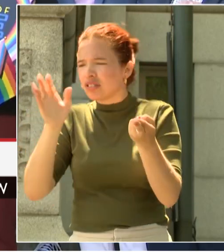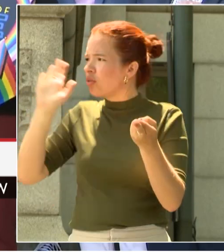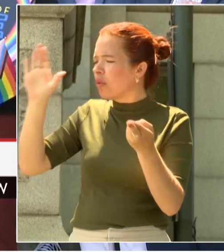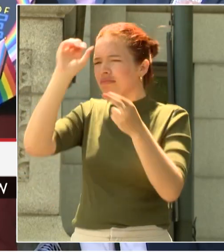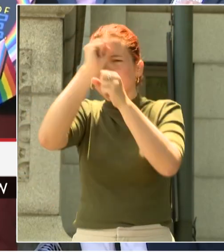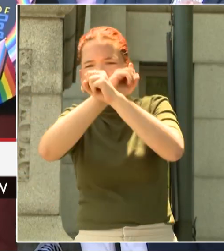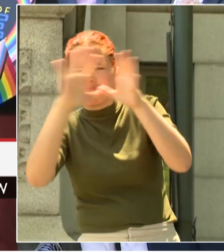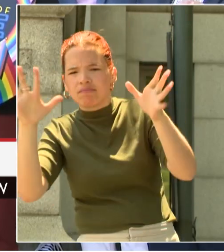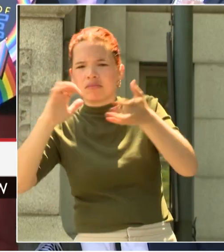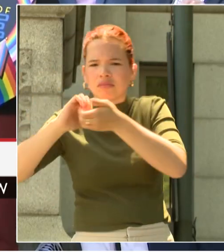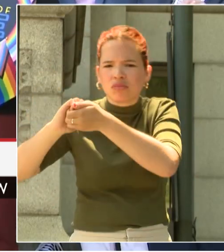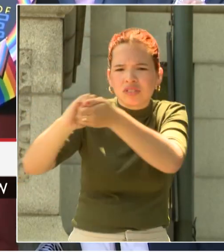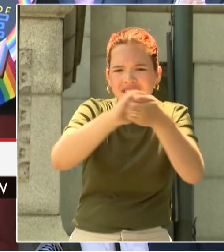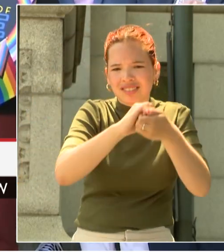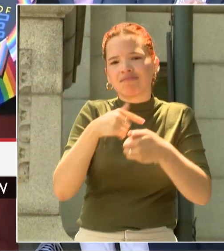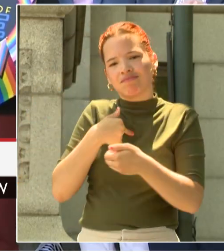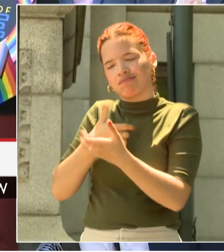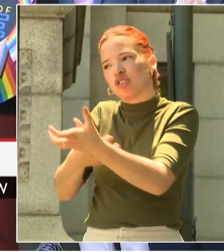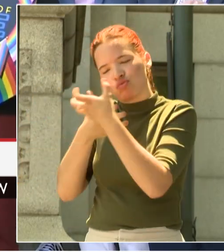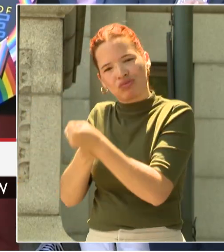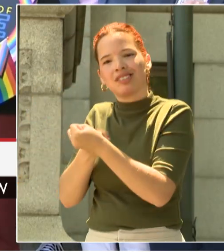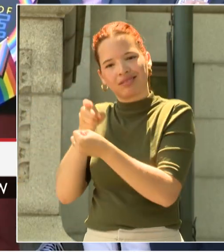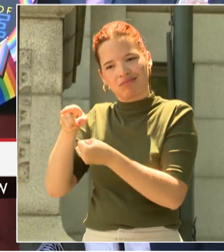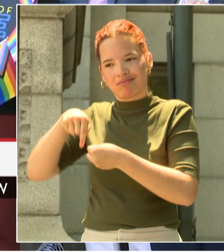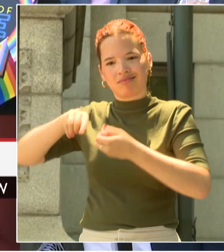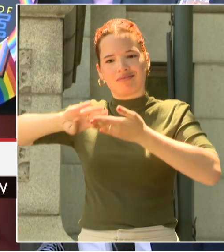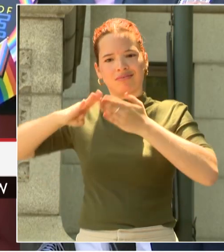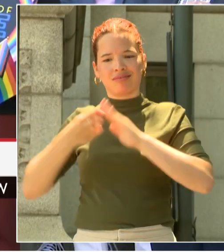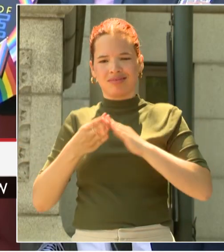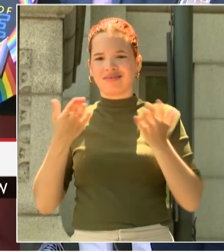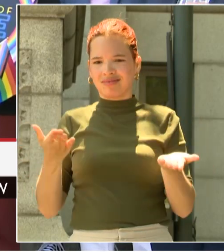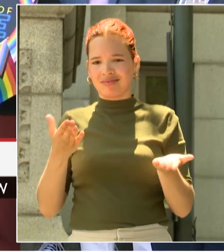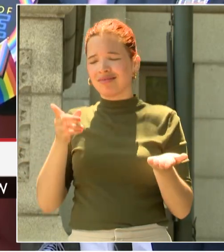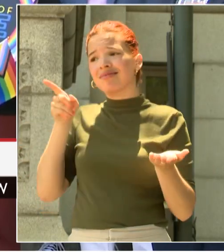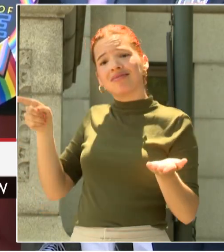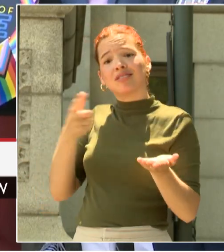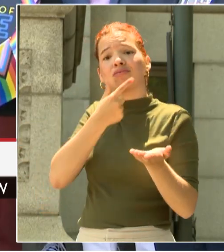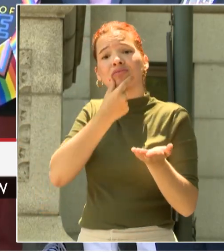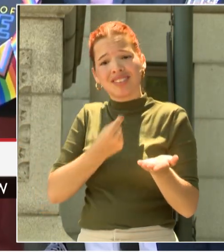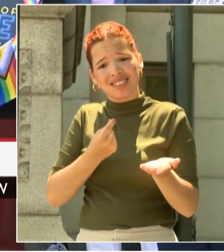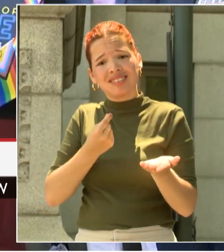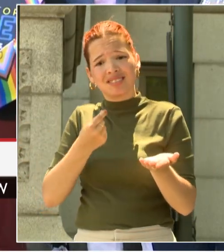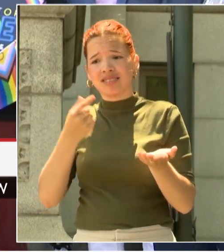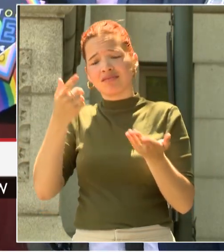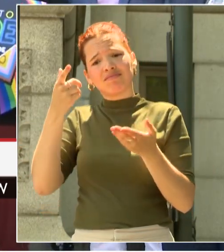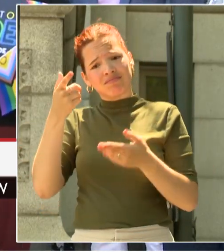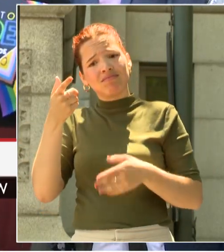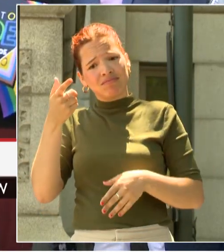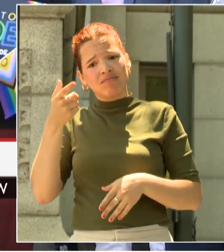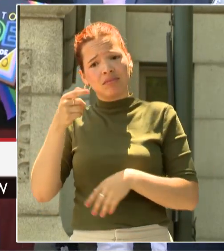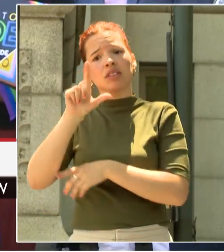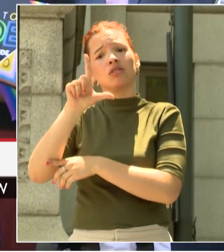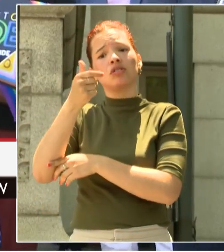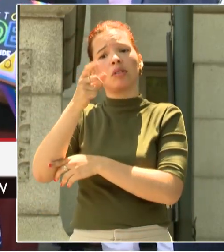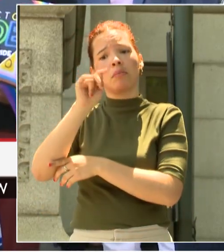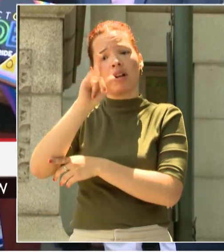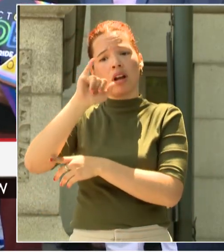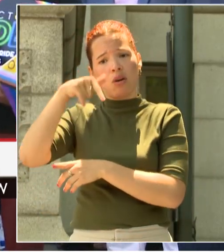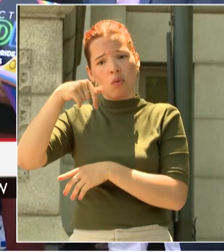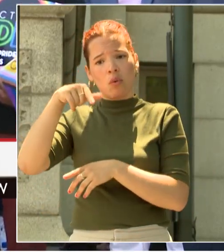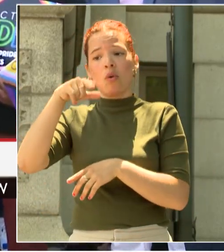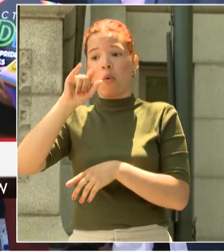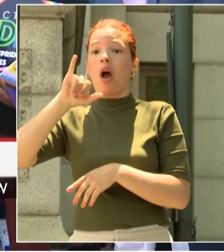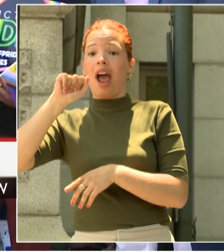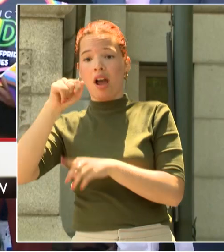our trust in the community. I am Japer Bowles. I have the honor of serving you, our LGBTQIA plus community, as